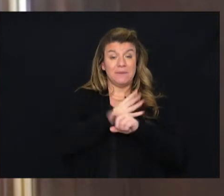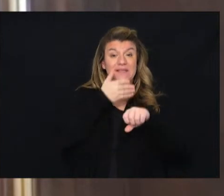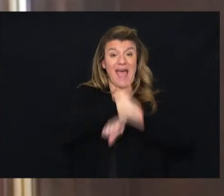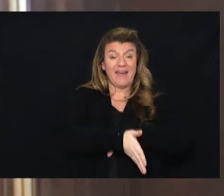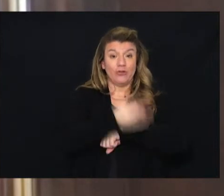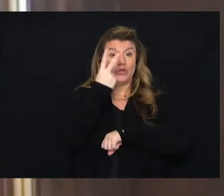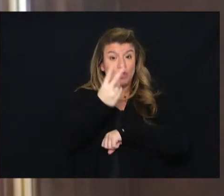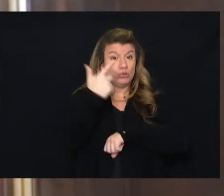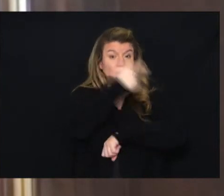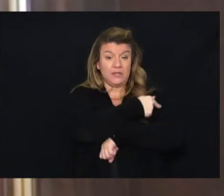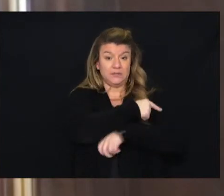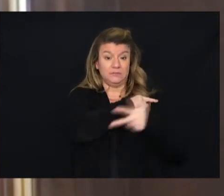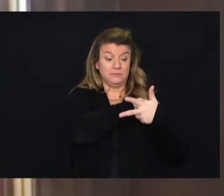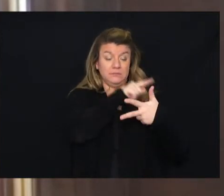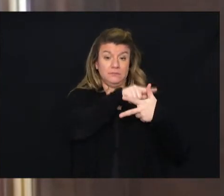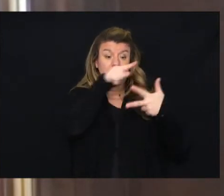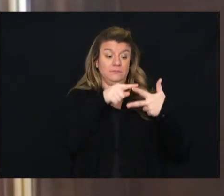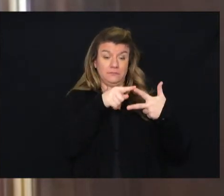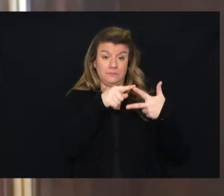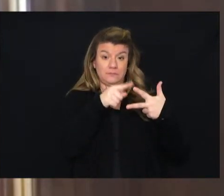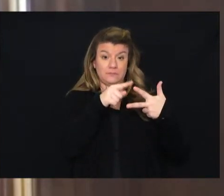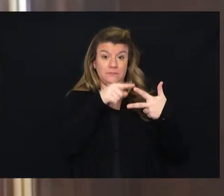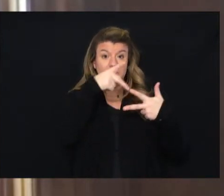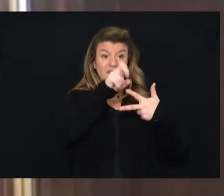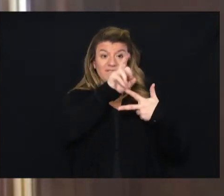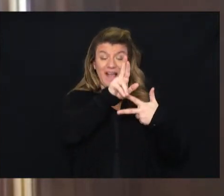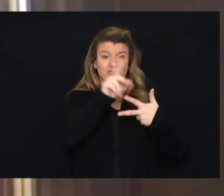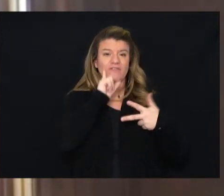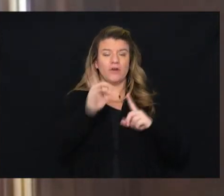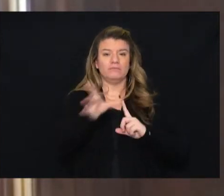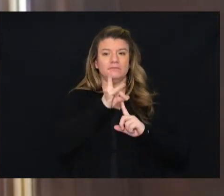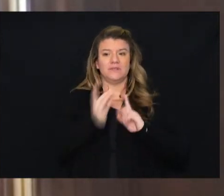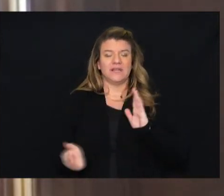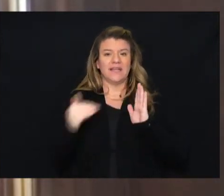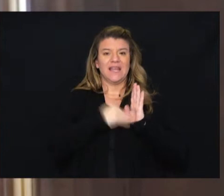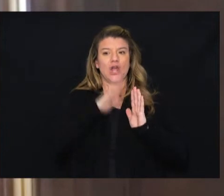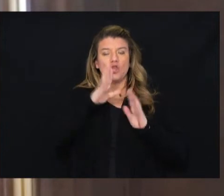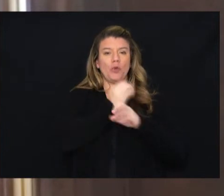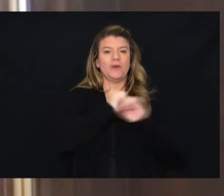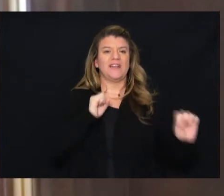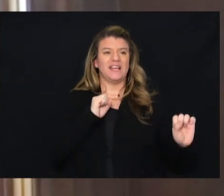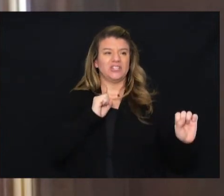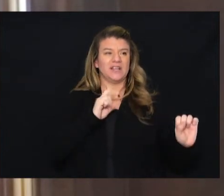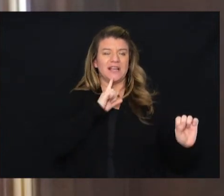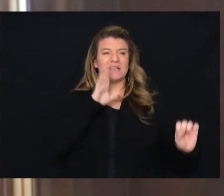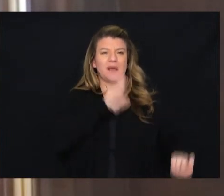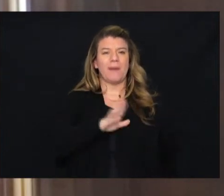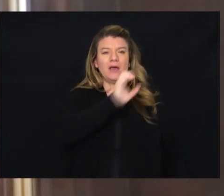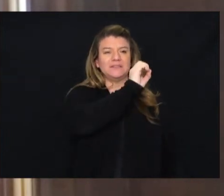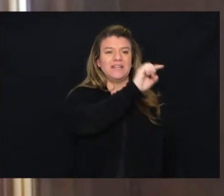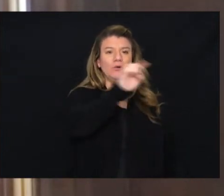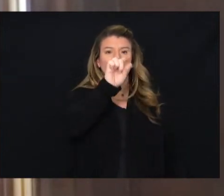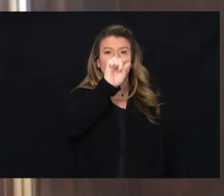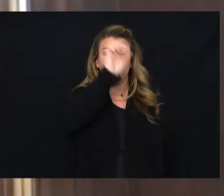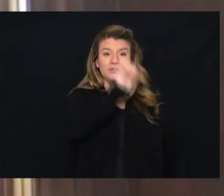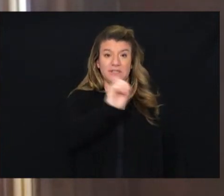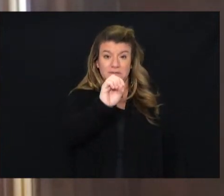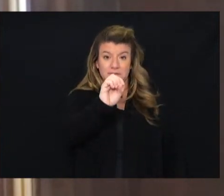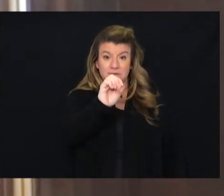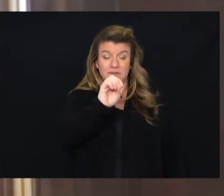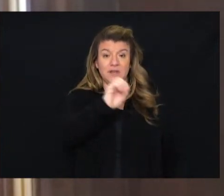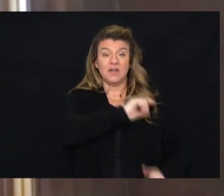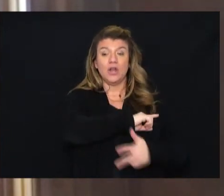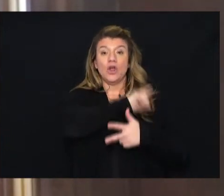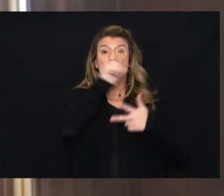2 doses of Pfizer, as far as reinfection rate, your protection is about 0 to 20% with